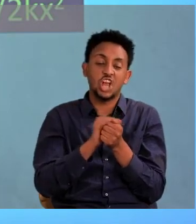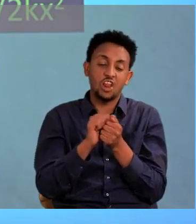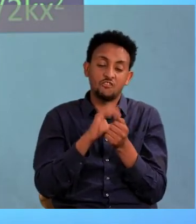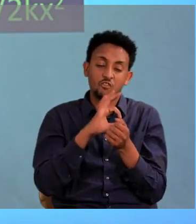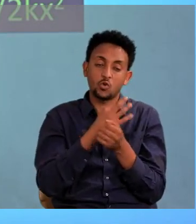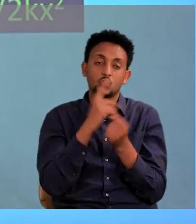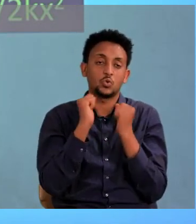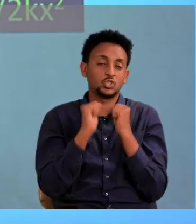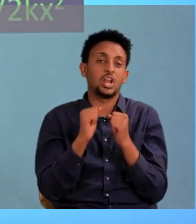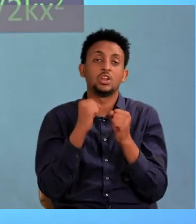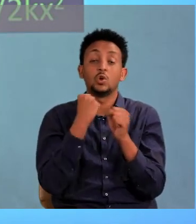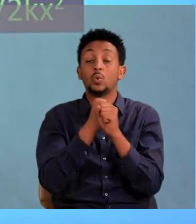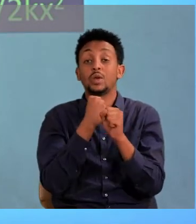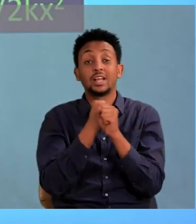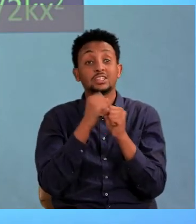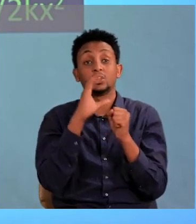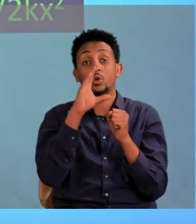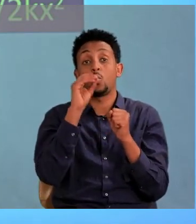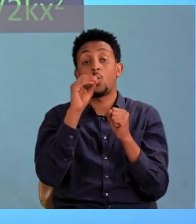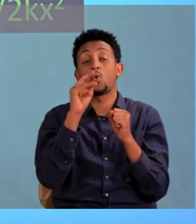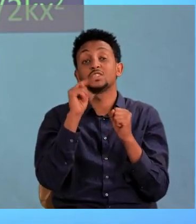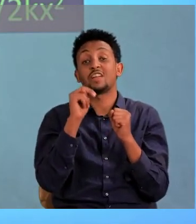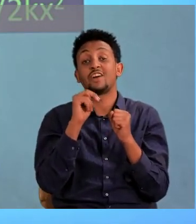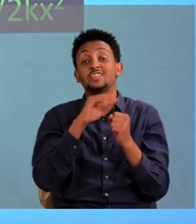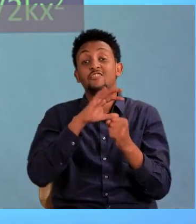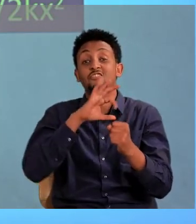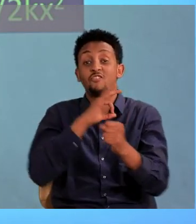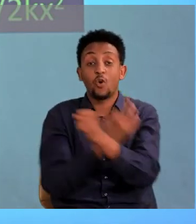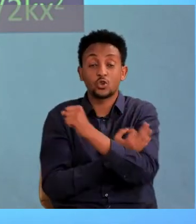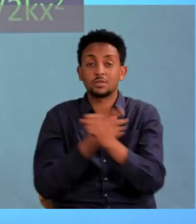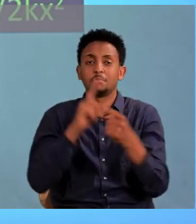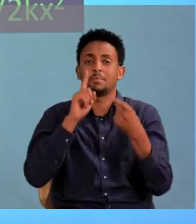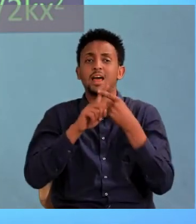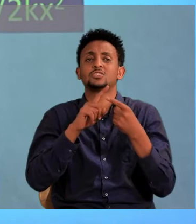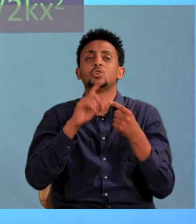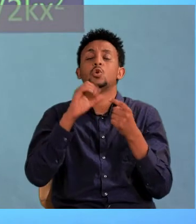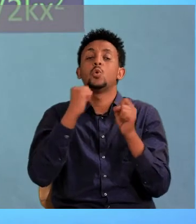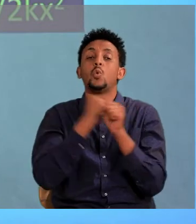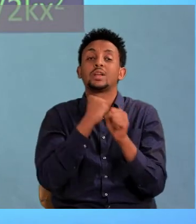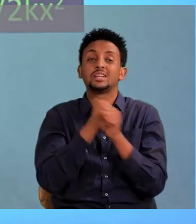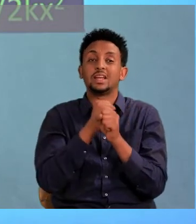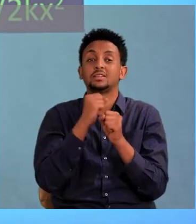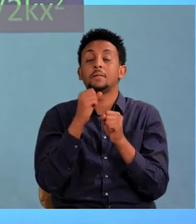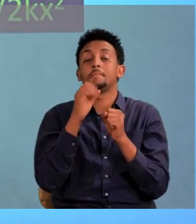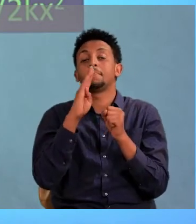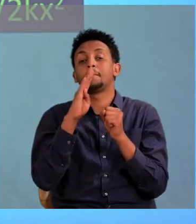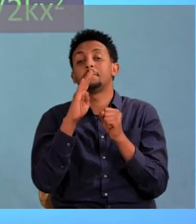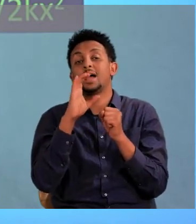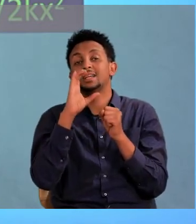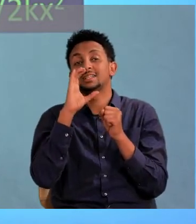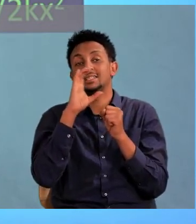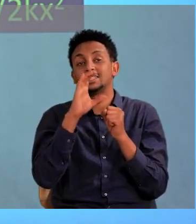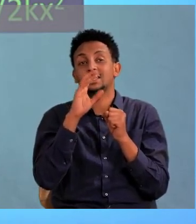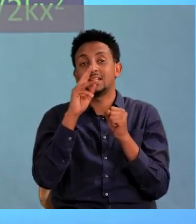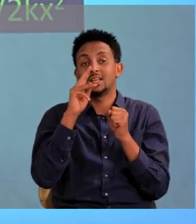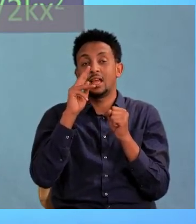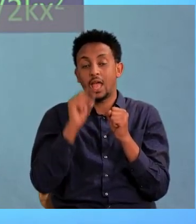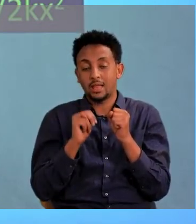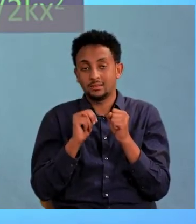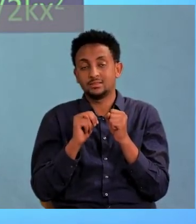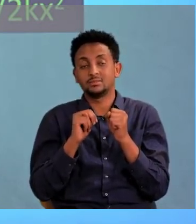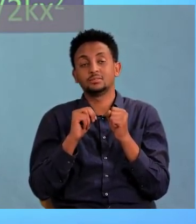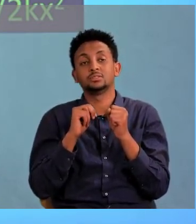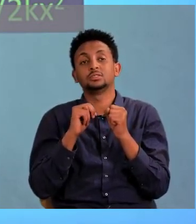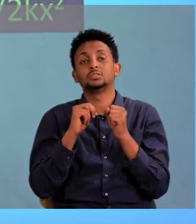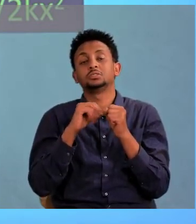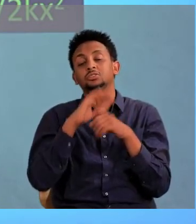on. So work done by conservative force plus work done by conservative force and non-conservative or dissipative